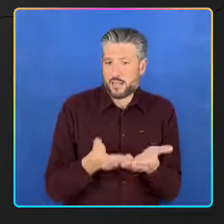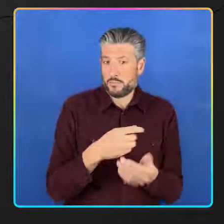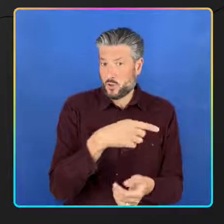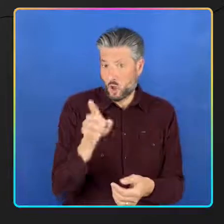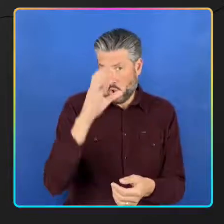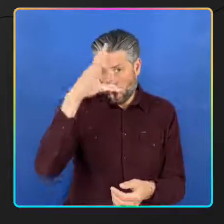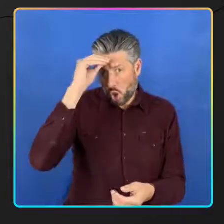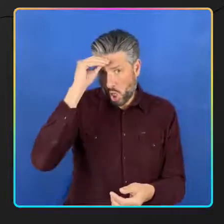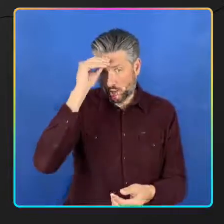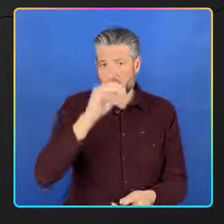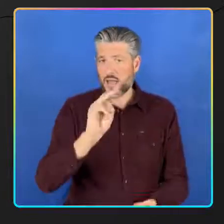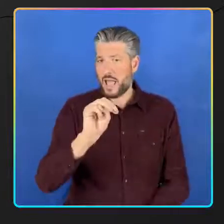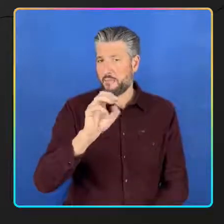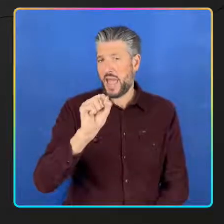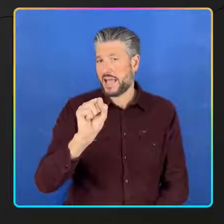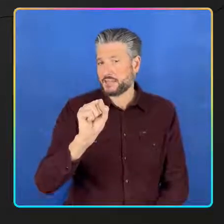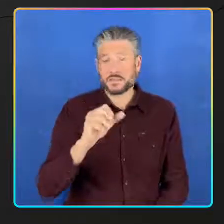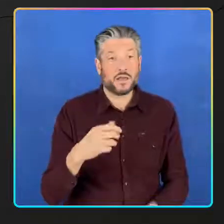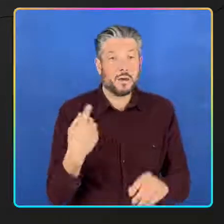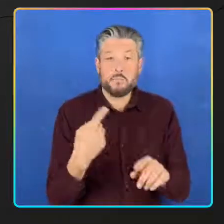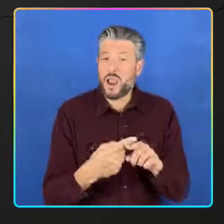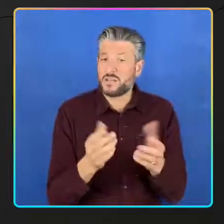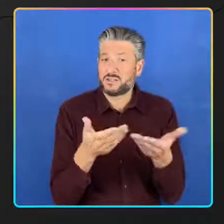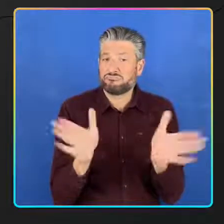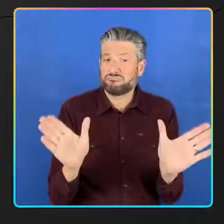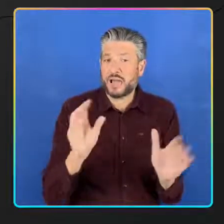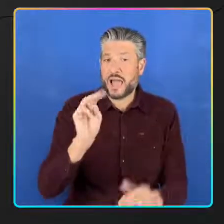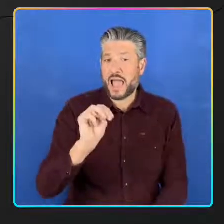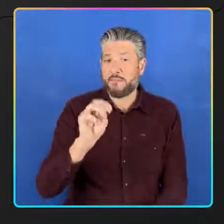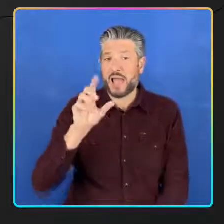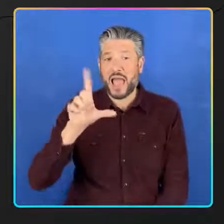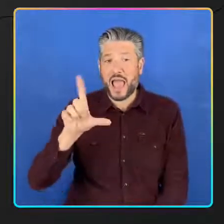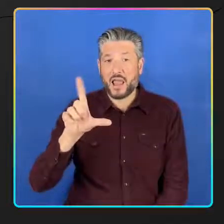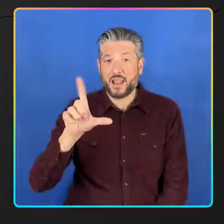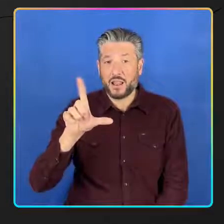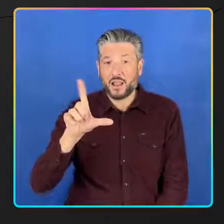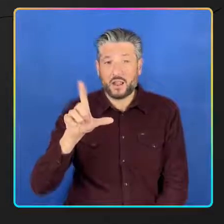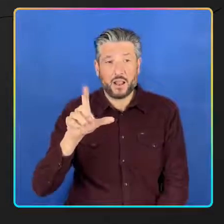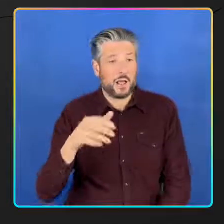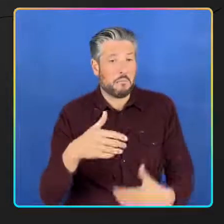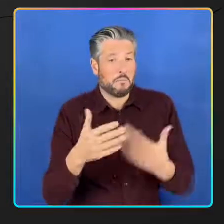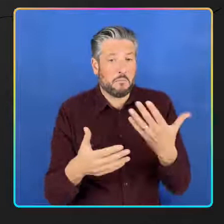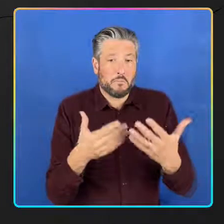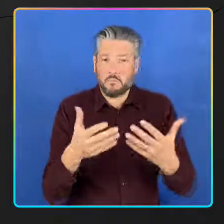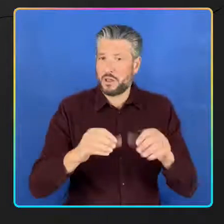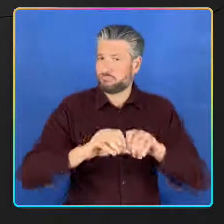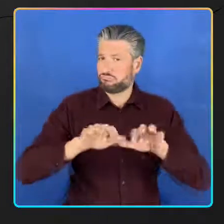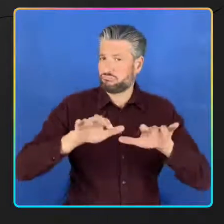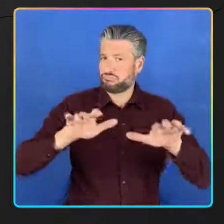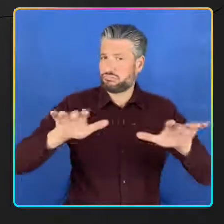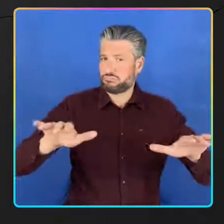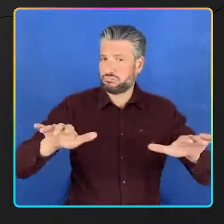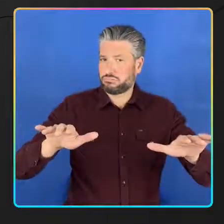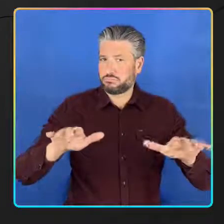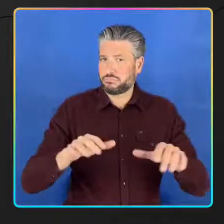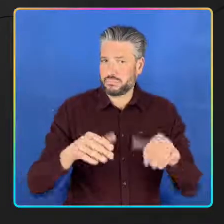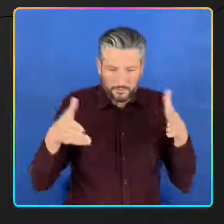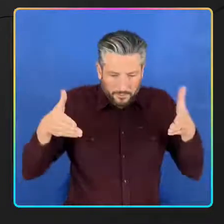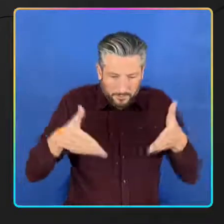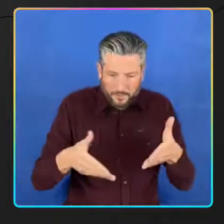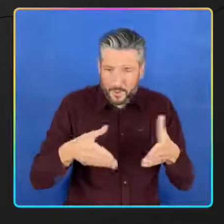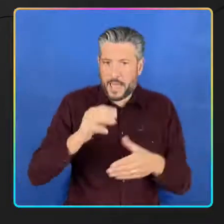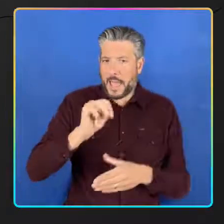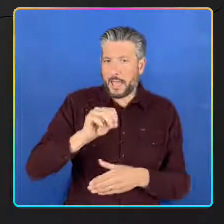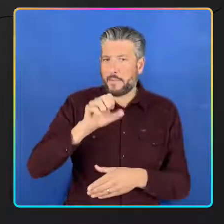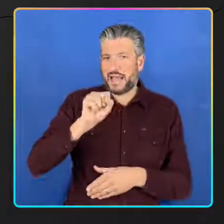like just machine learning in general, not just as it relates to Microsoft. So that's what I